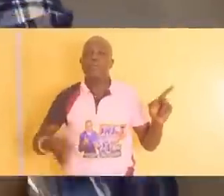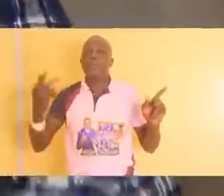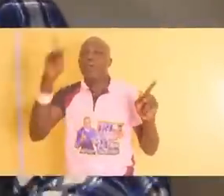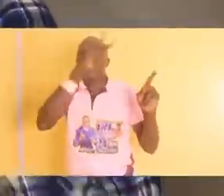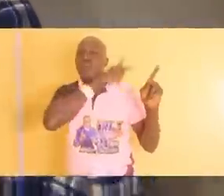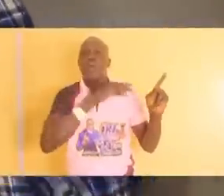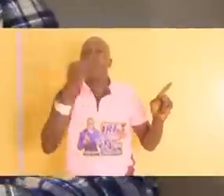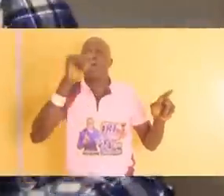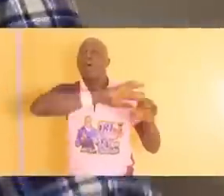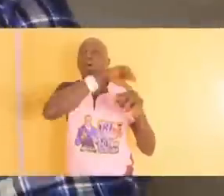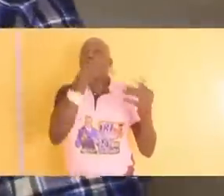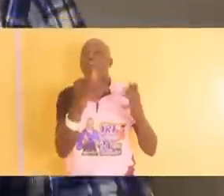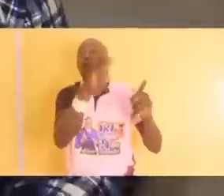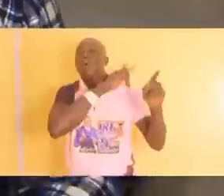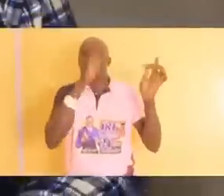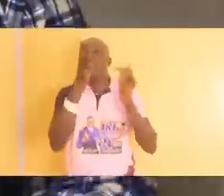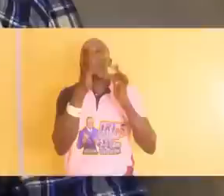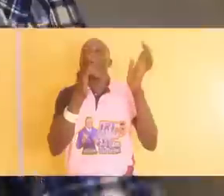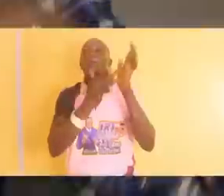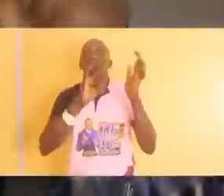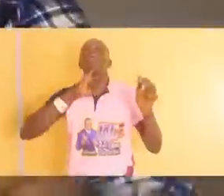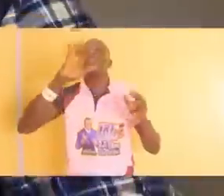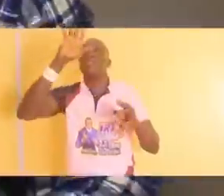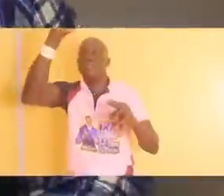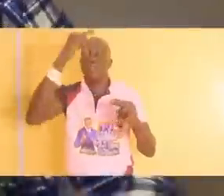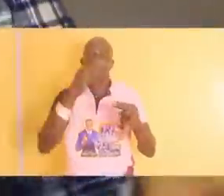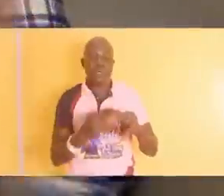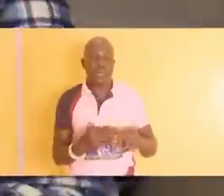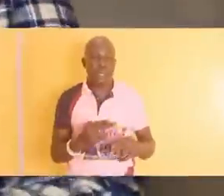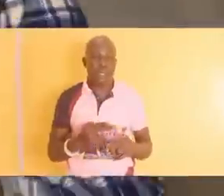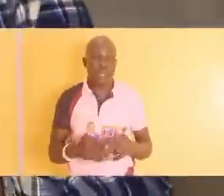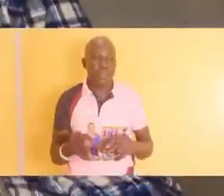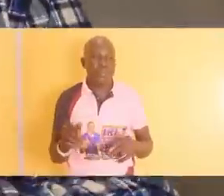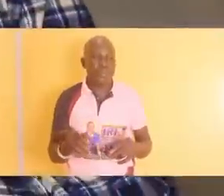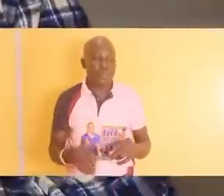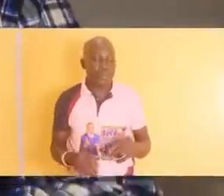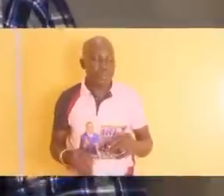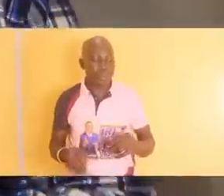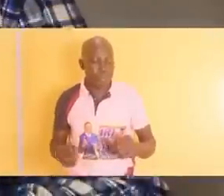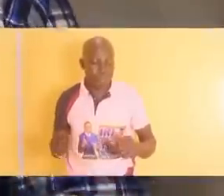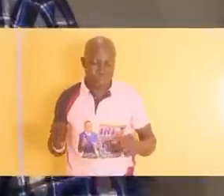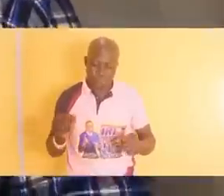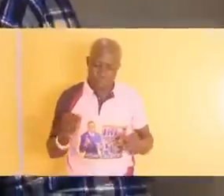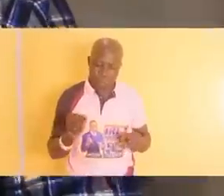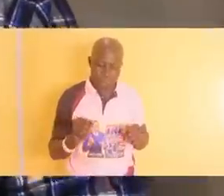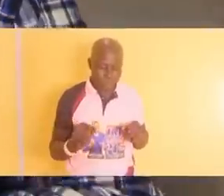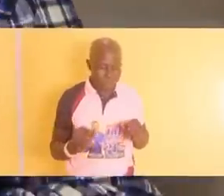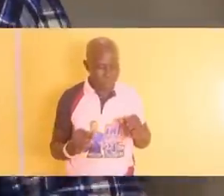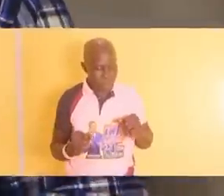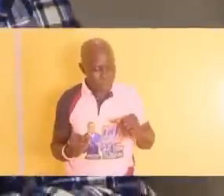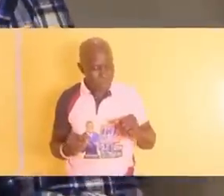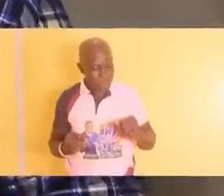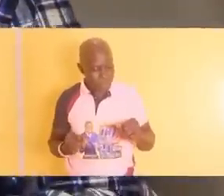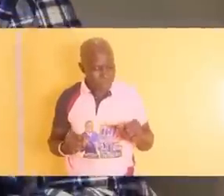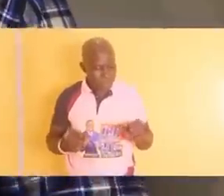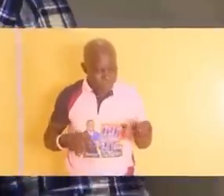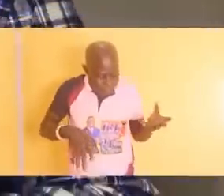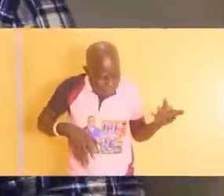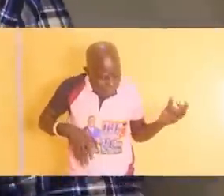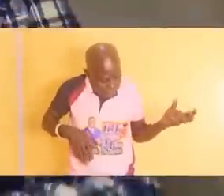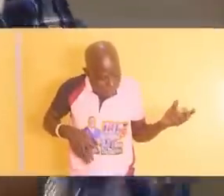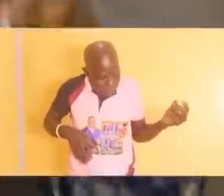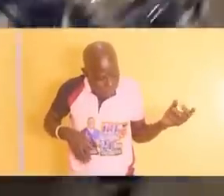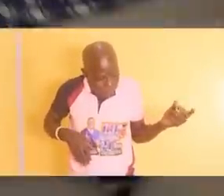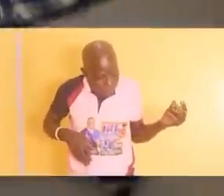oba oba wa oba o Jesu loruko re ye wa wa pe o ti da ja ta ko ni